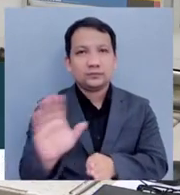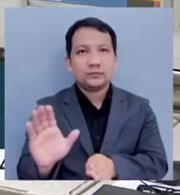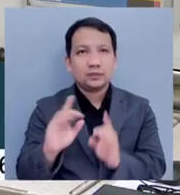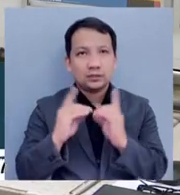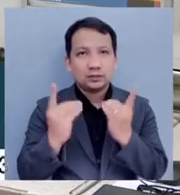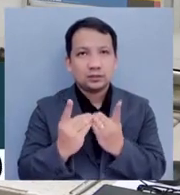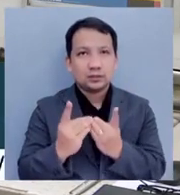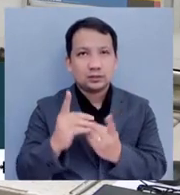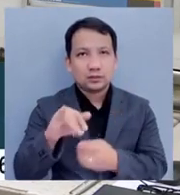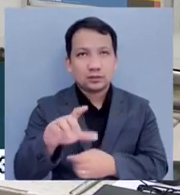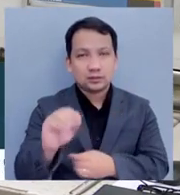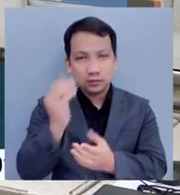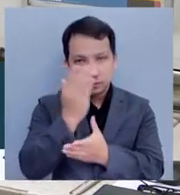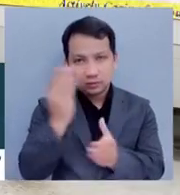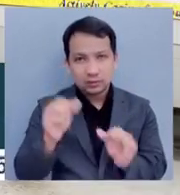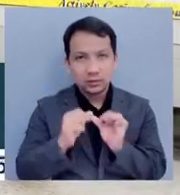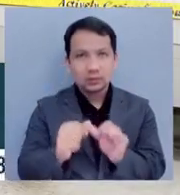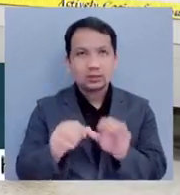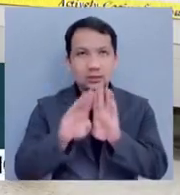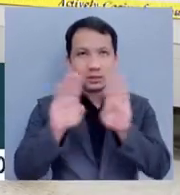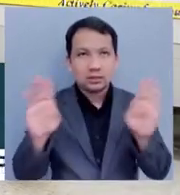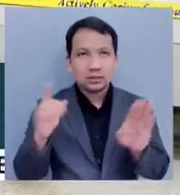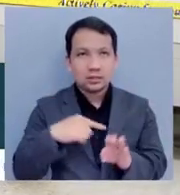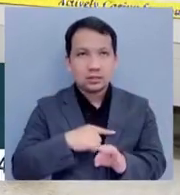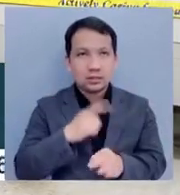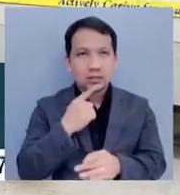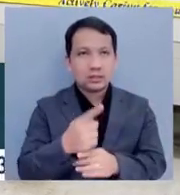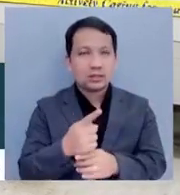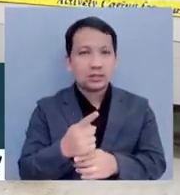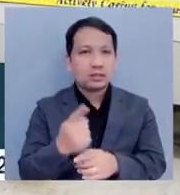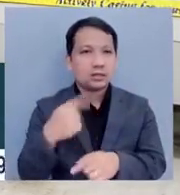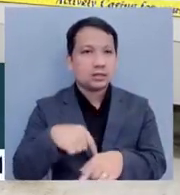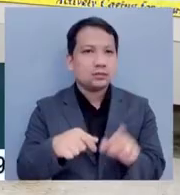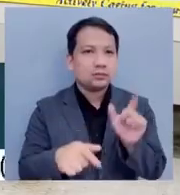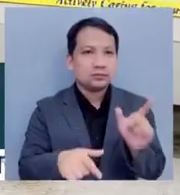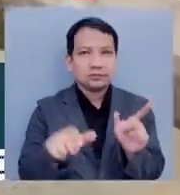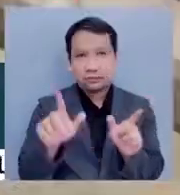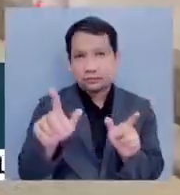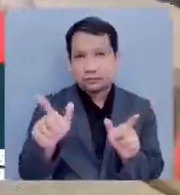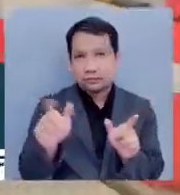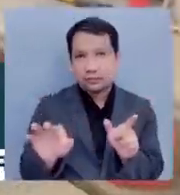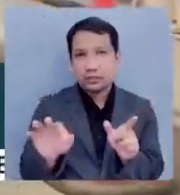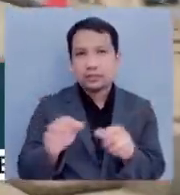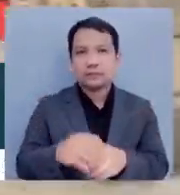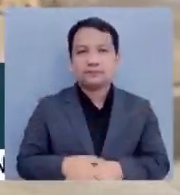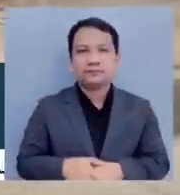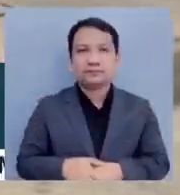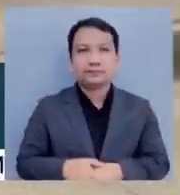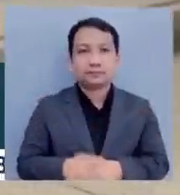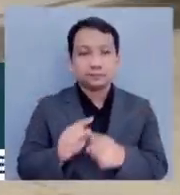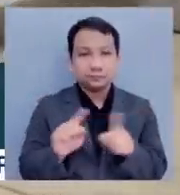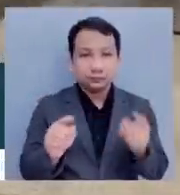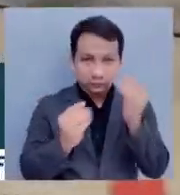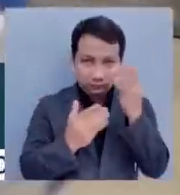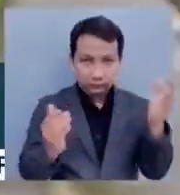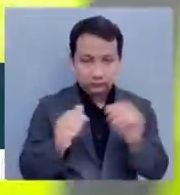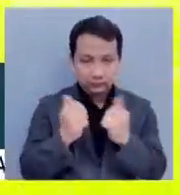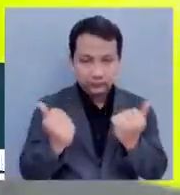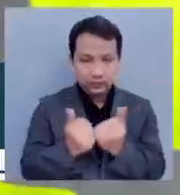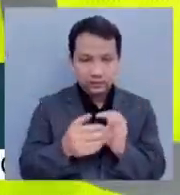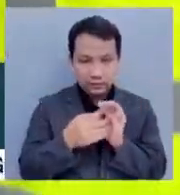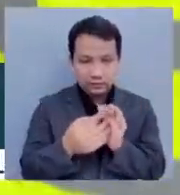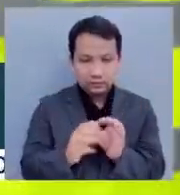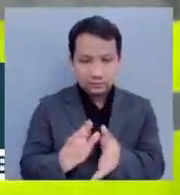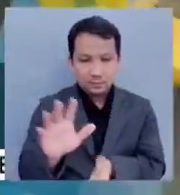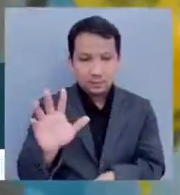of Transportation aims to open the first subway in the country by 2029. However, the agency scrapped its